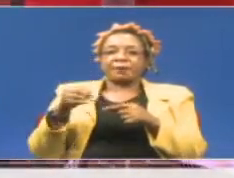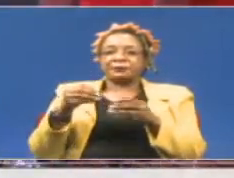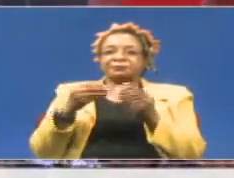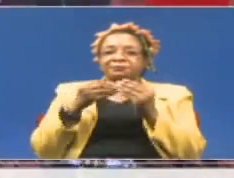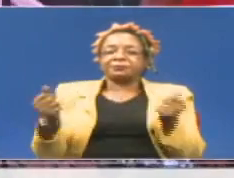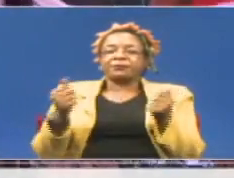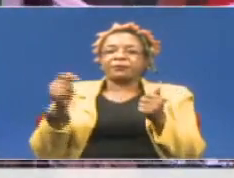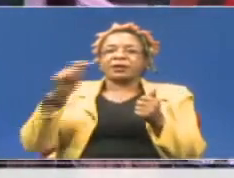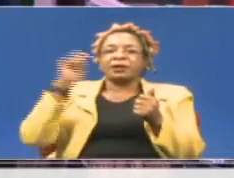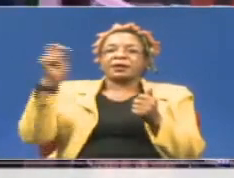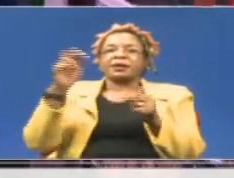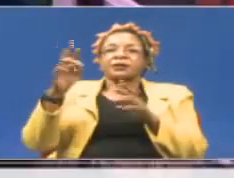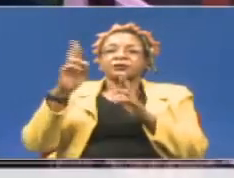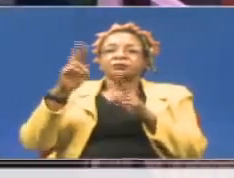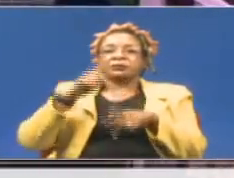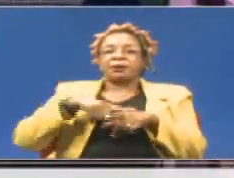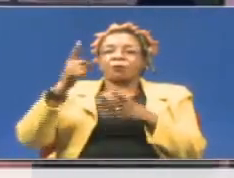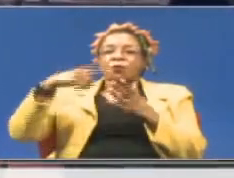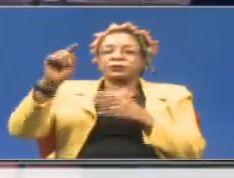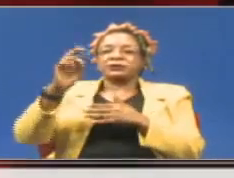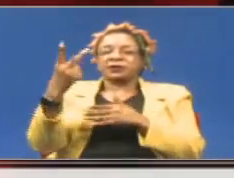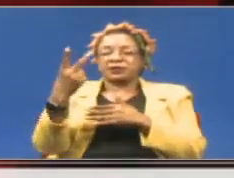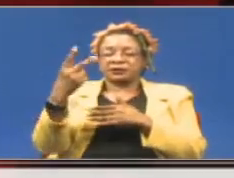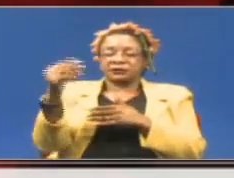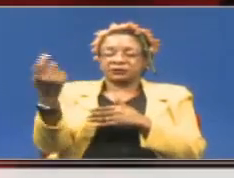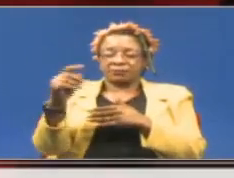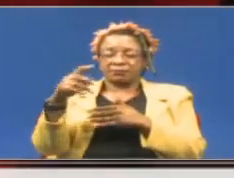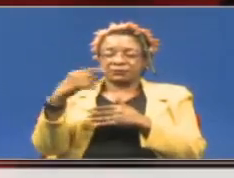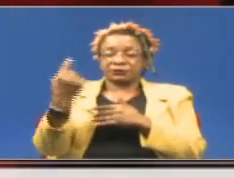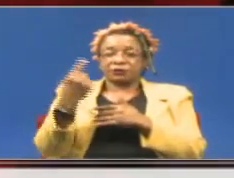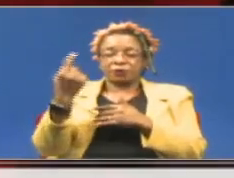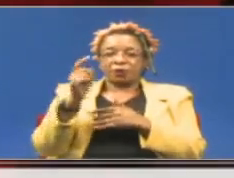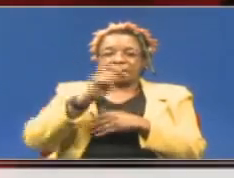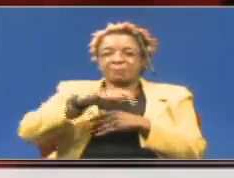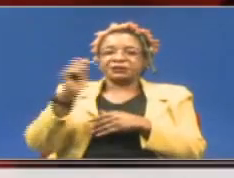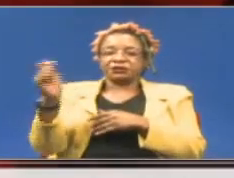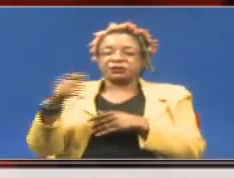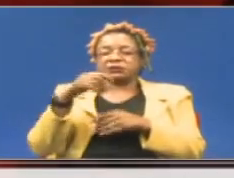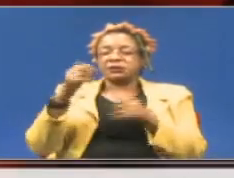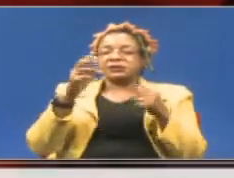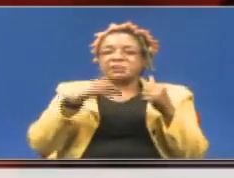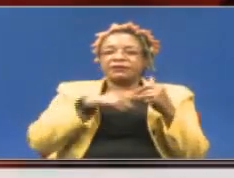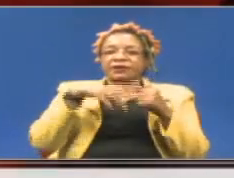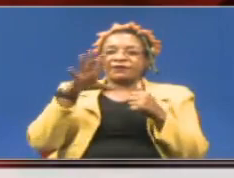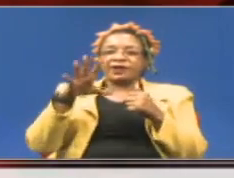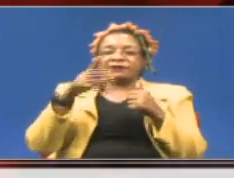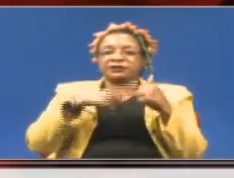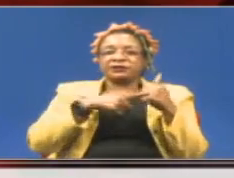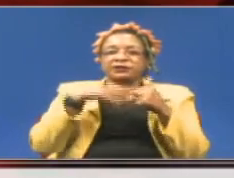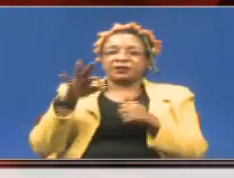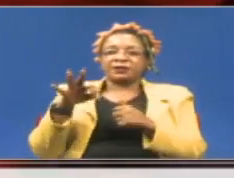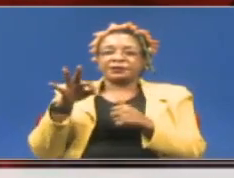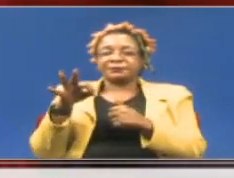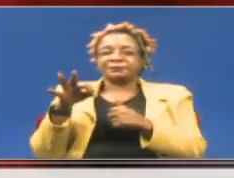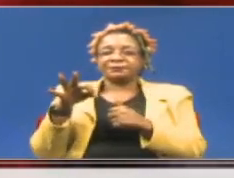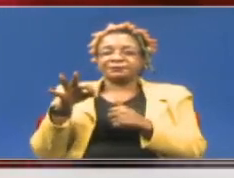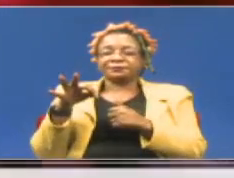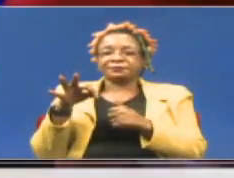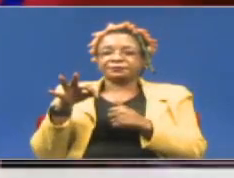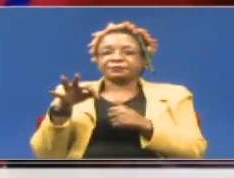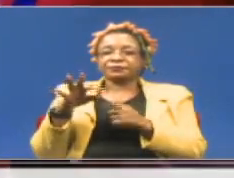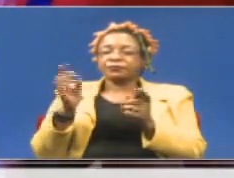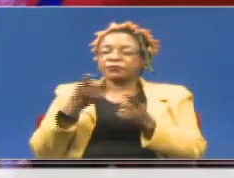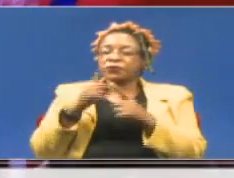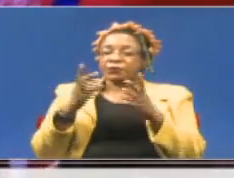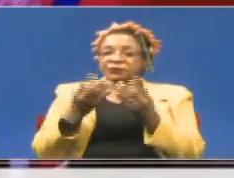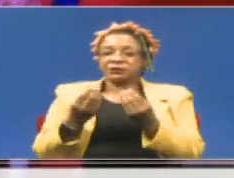Kenya's hopes after winning the second singles match 7-5, 6-3 against Malak El Allami. Easy match, we